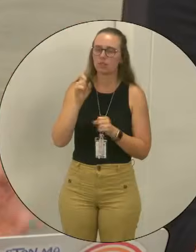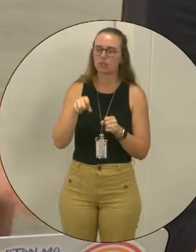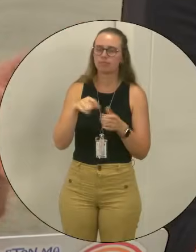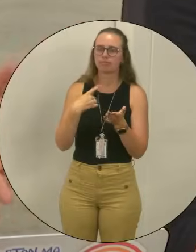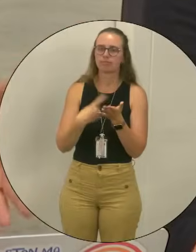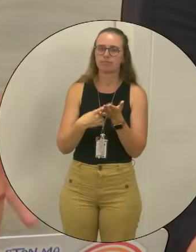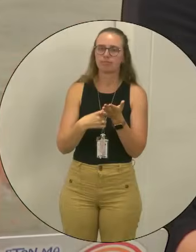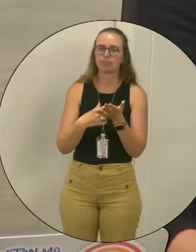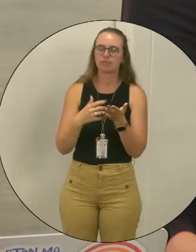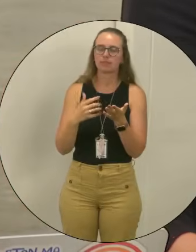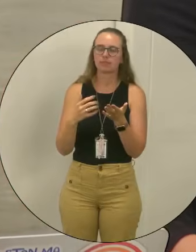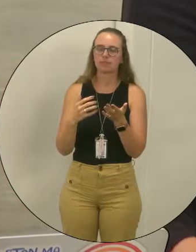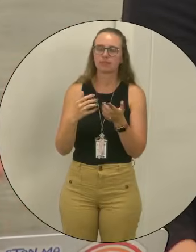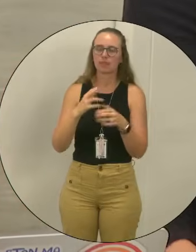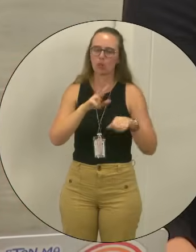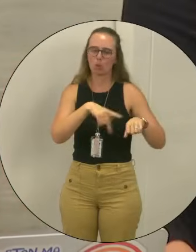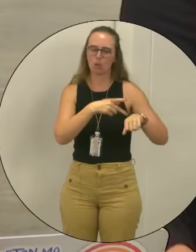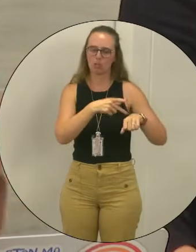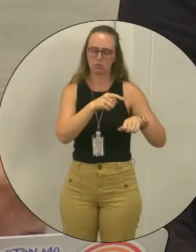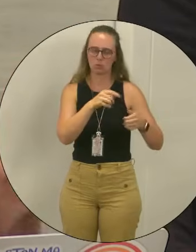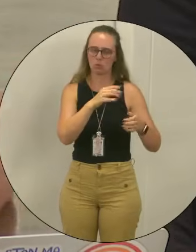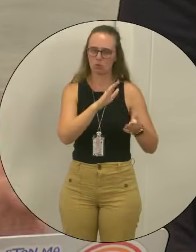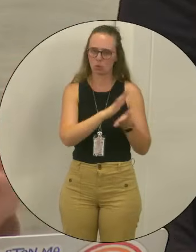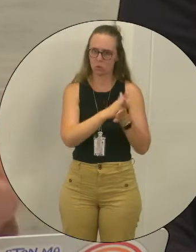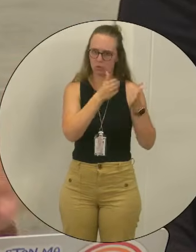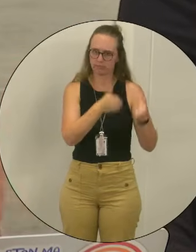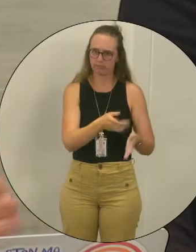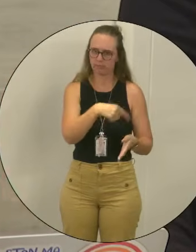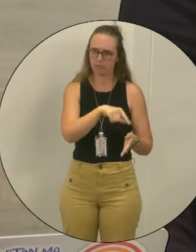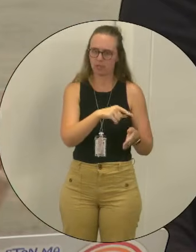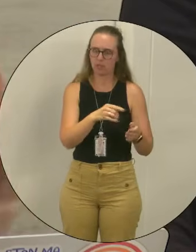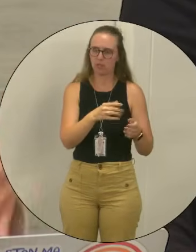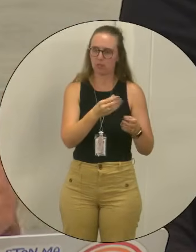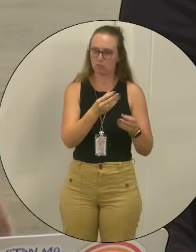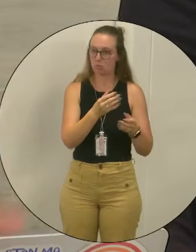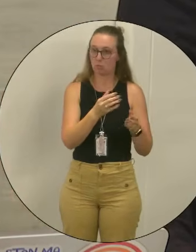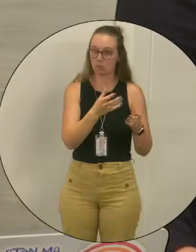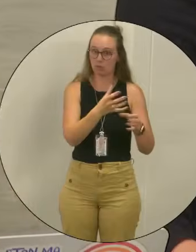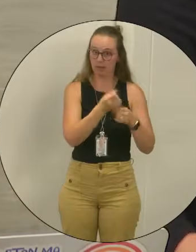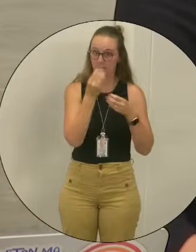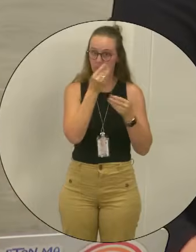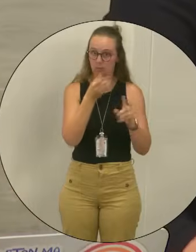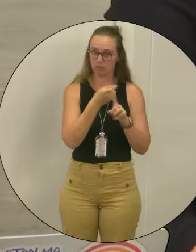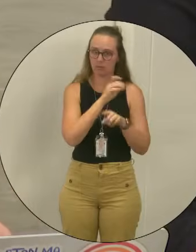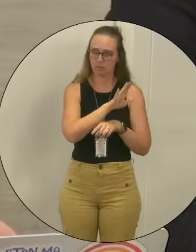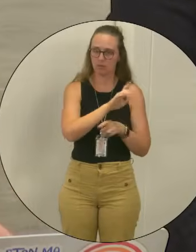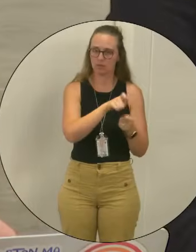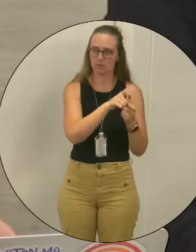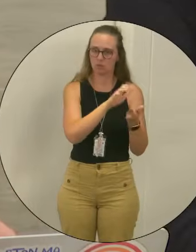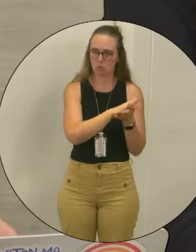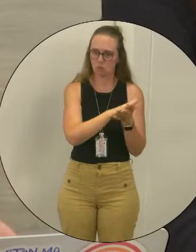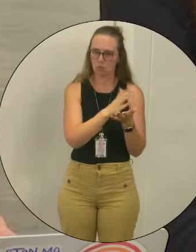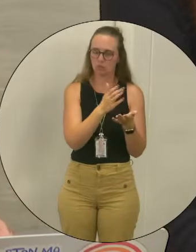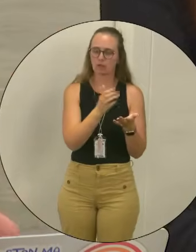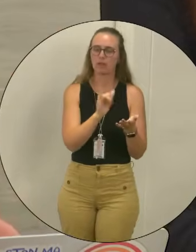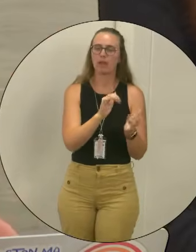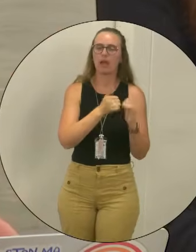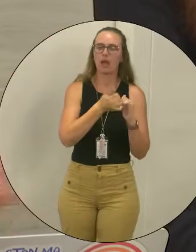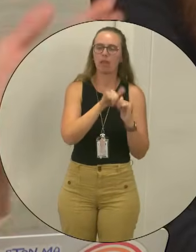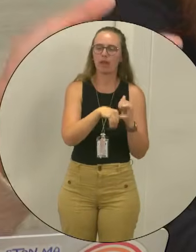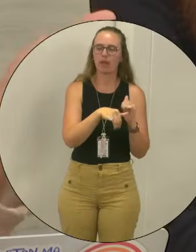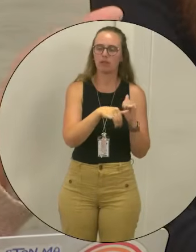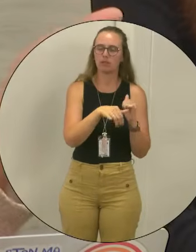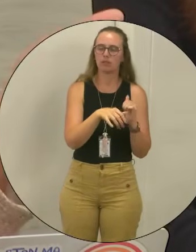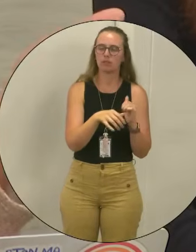to that the principals and the schools receive that broken down data, by their specific school, and then how that's,